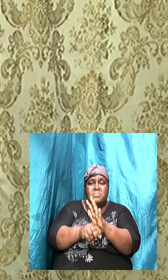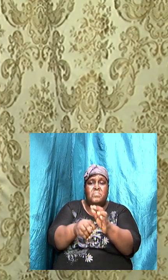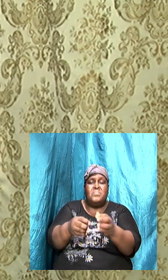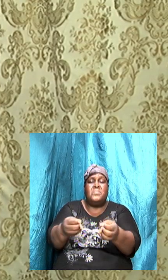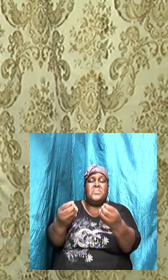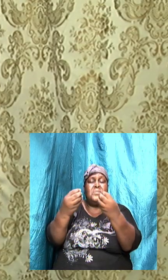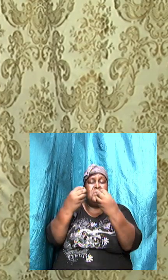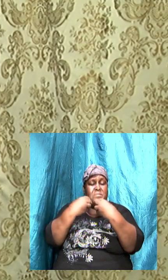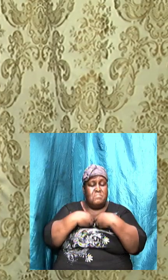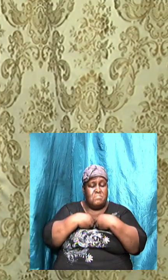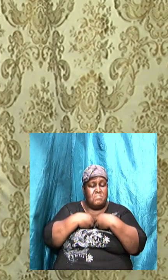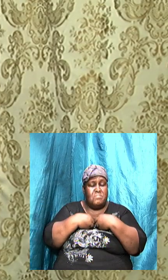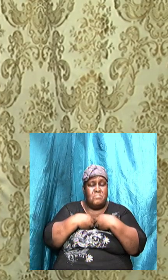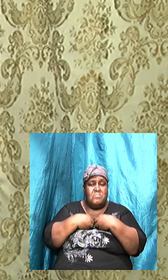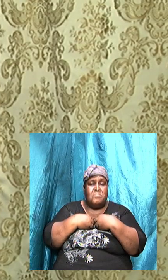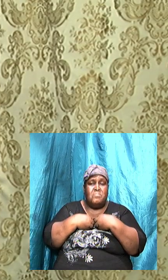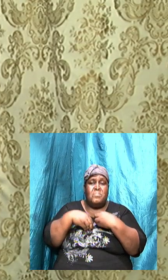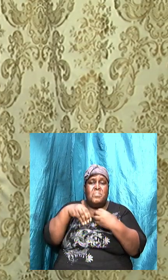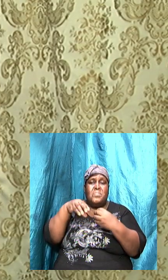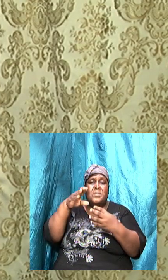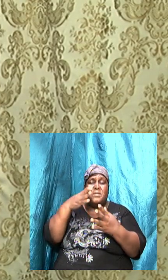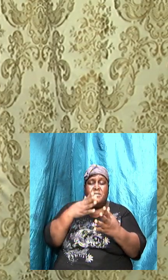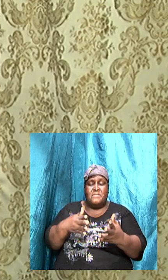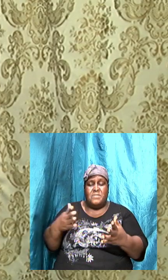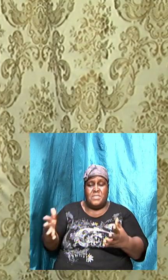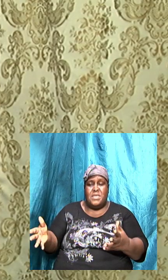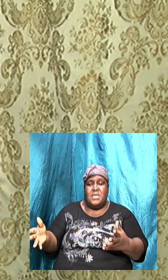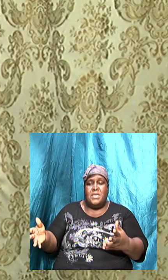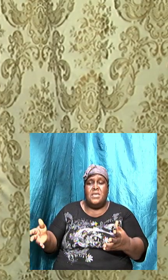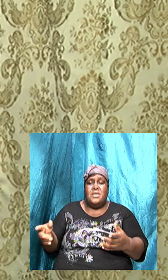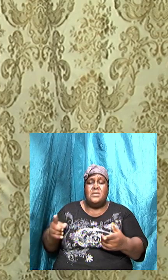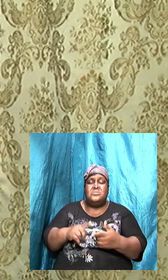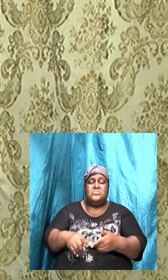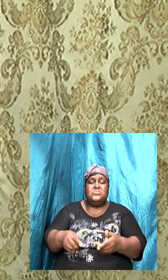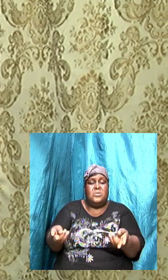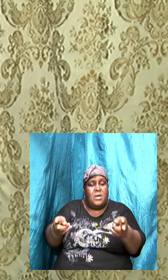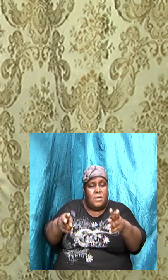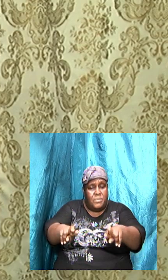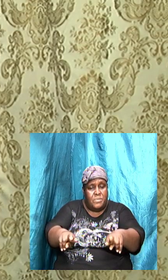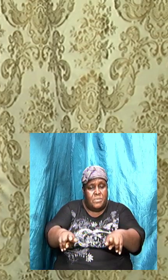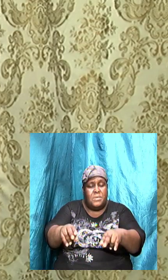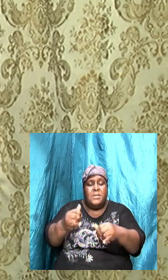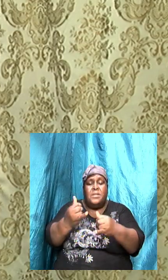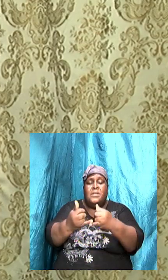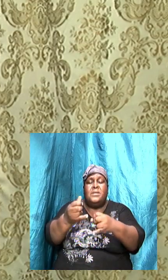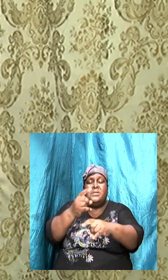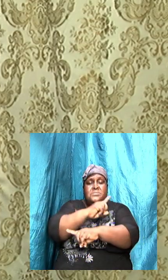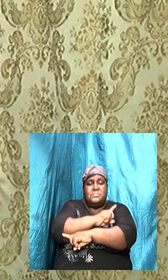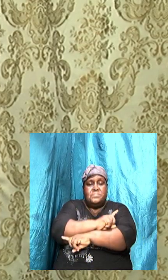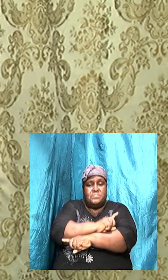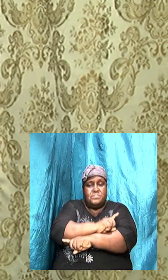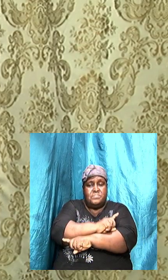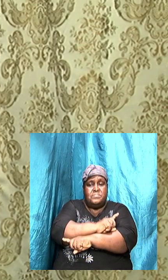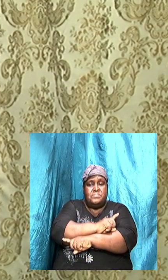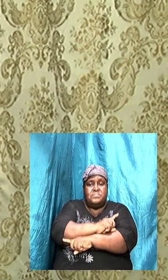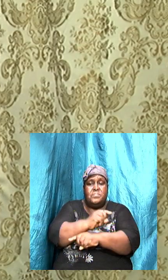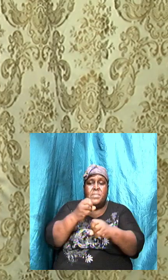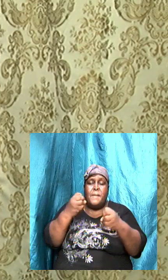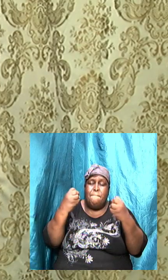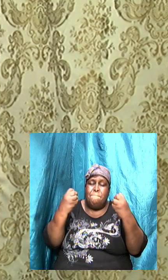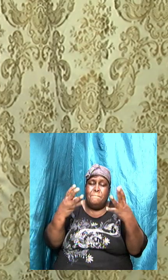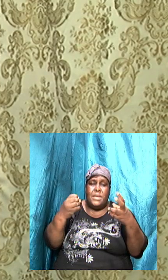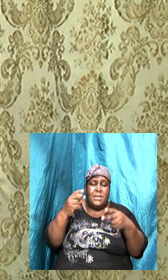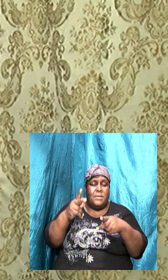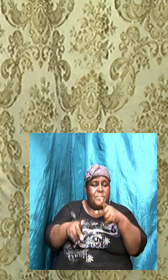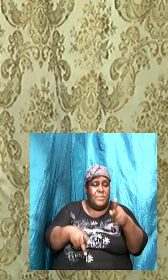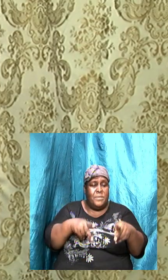picture of things that are to come in the latter day. And many folks have held a view